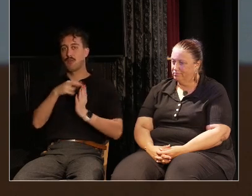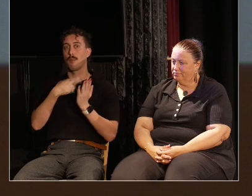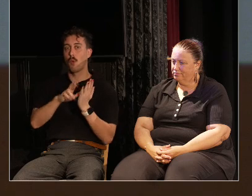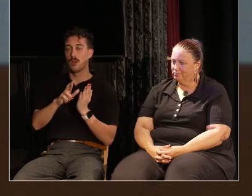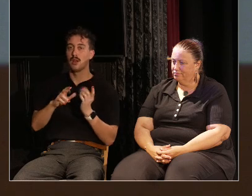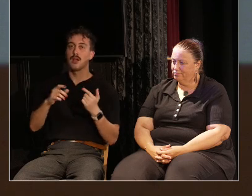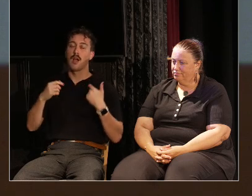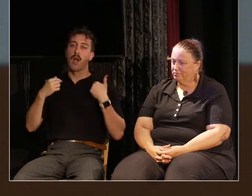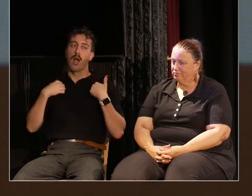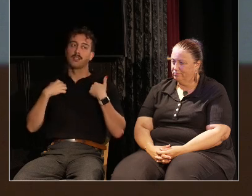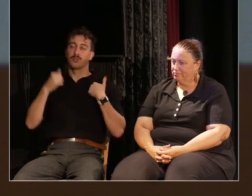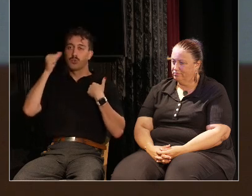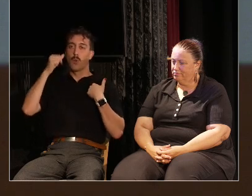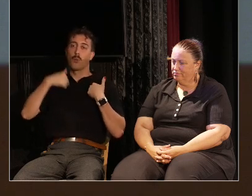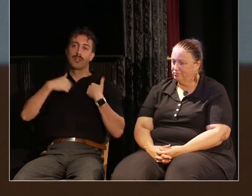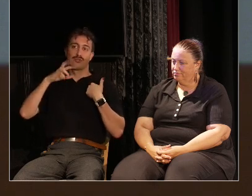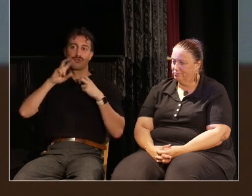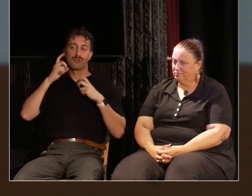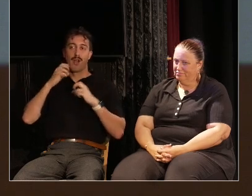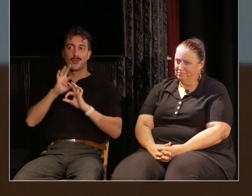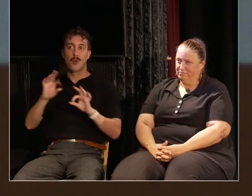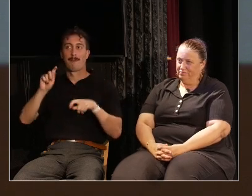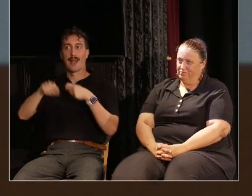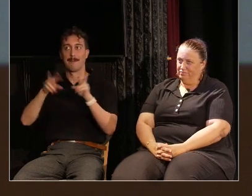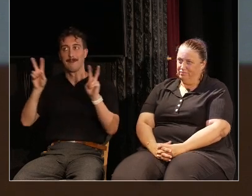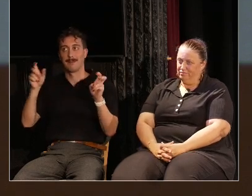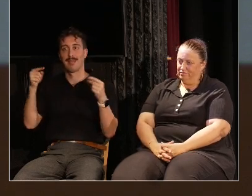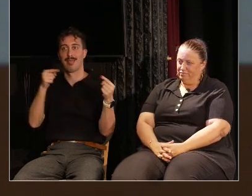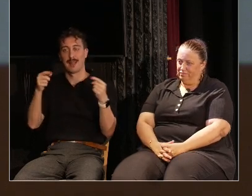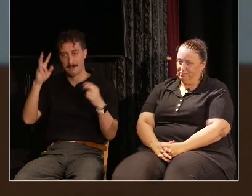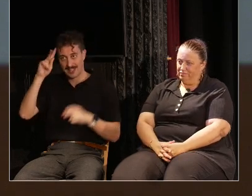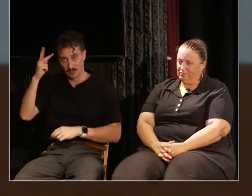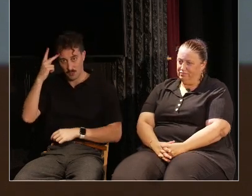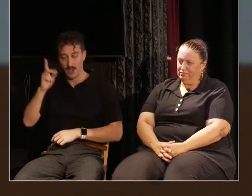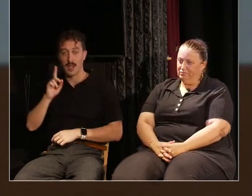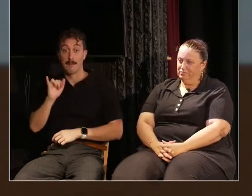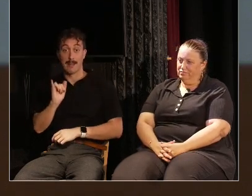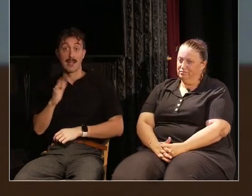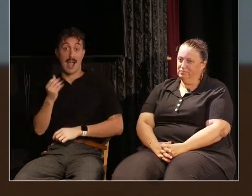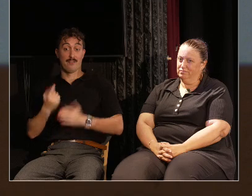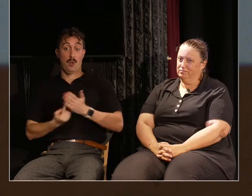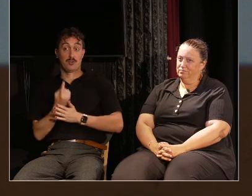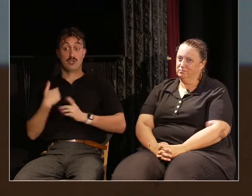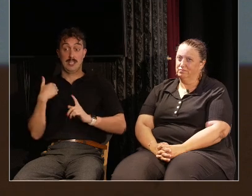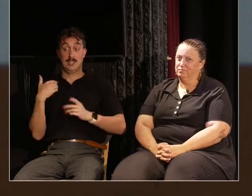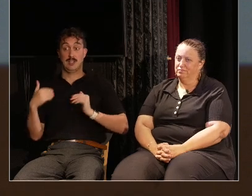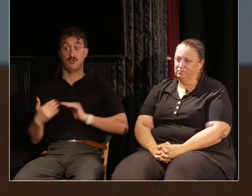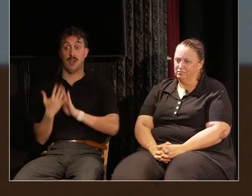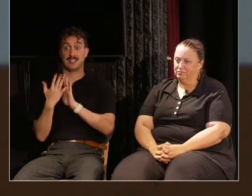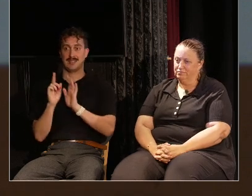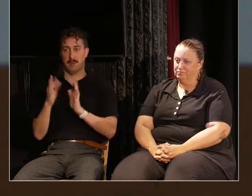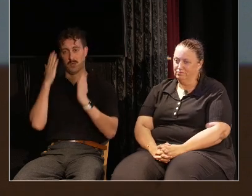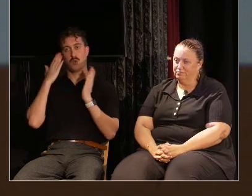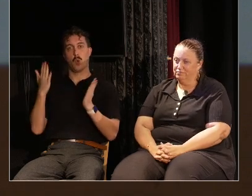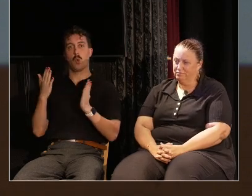tonight, but I think the reality is that there may have been opportunities to progress this, but who knows? I mean, the bill was